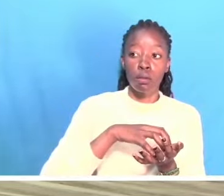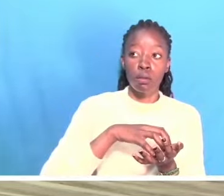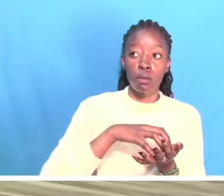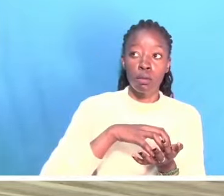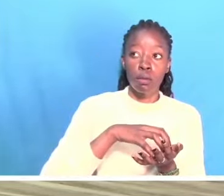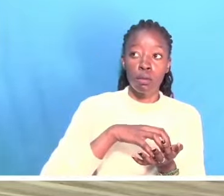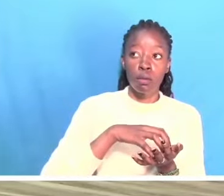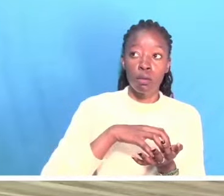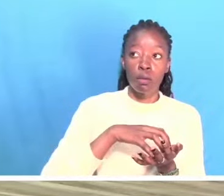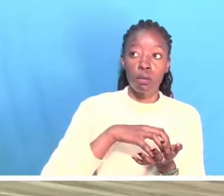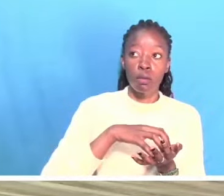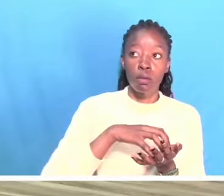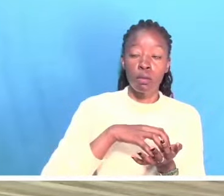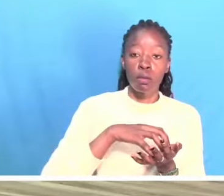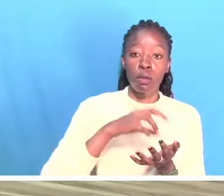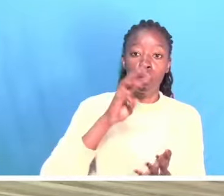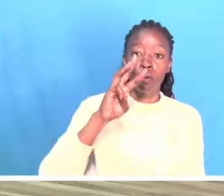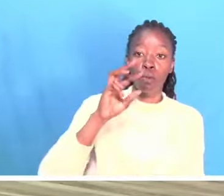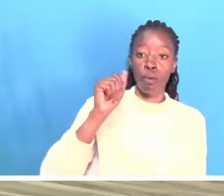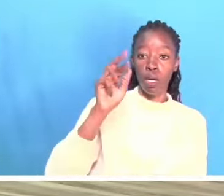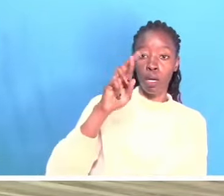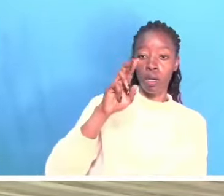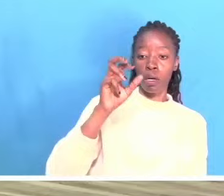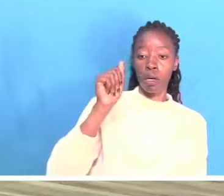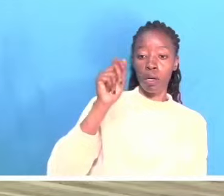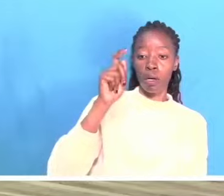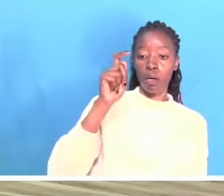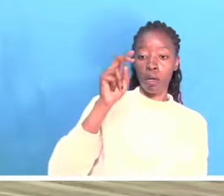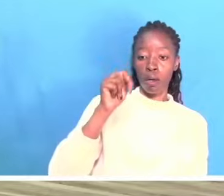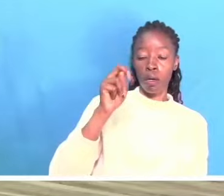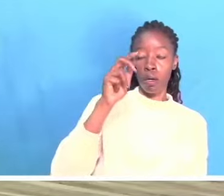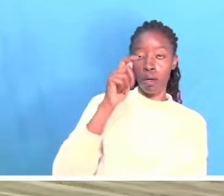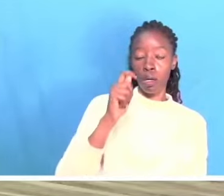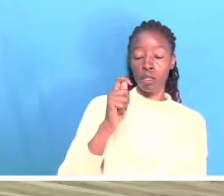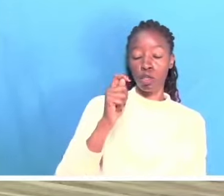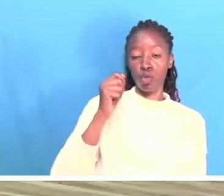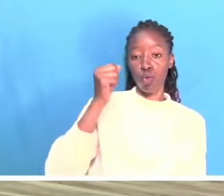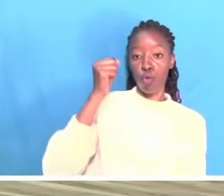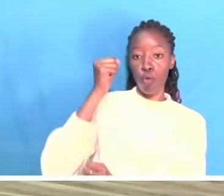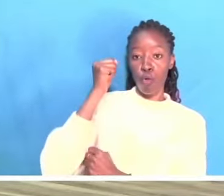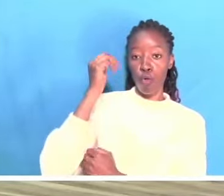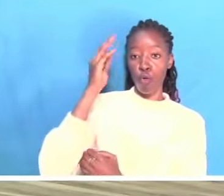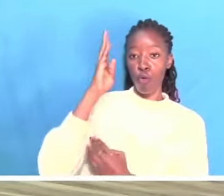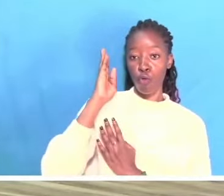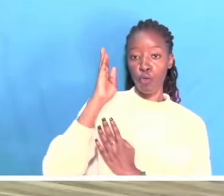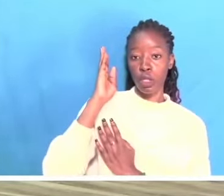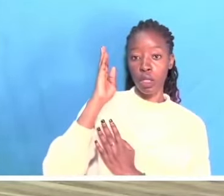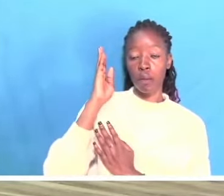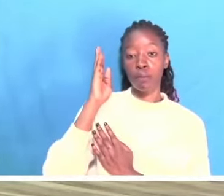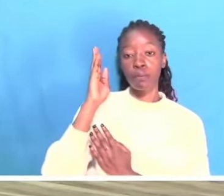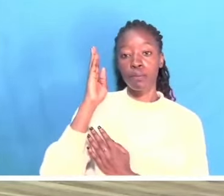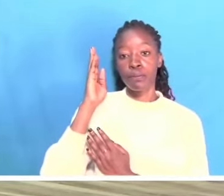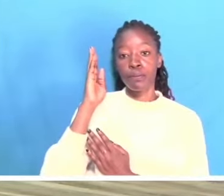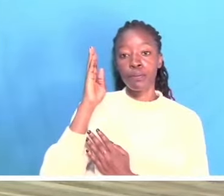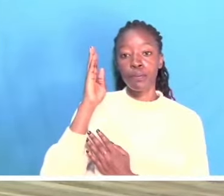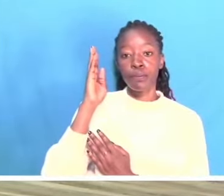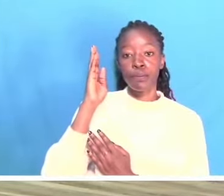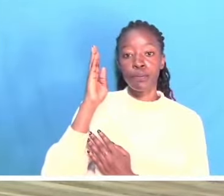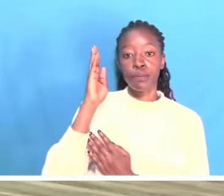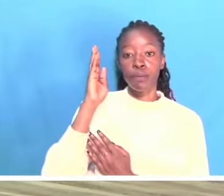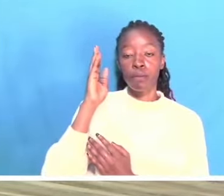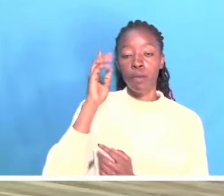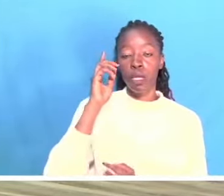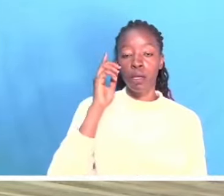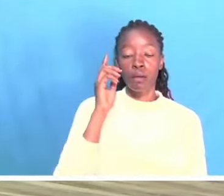is if a warrant officer is taken to the CEO for being on a wall is being away without official leave. That's a very